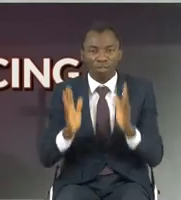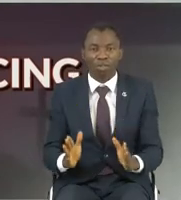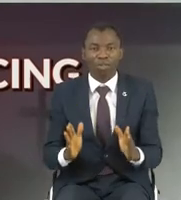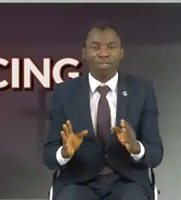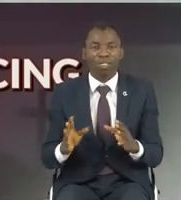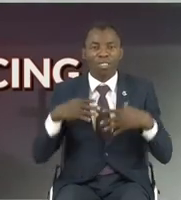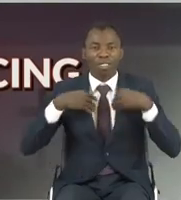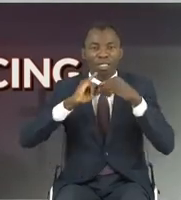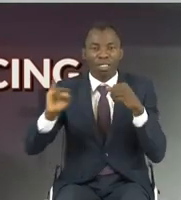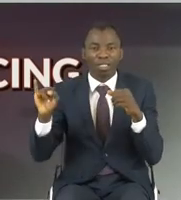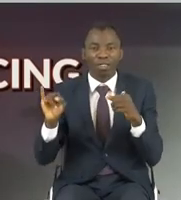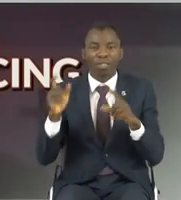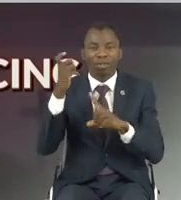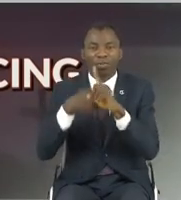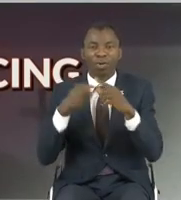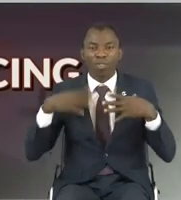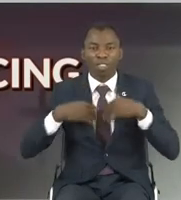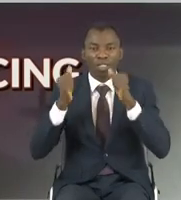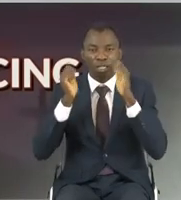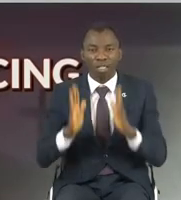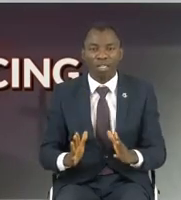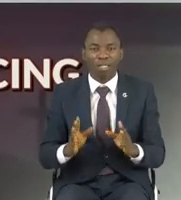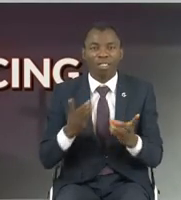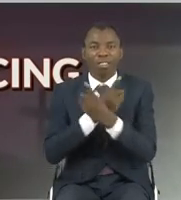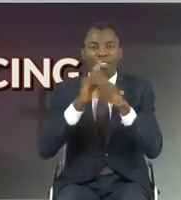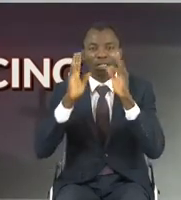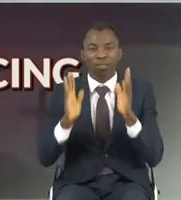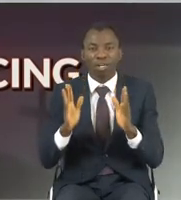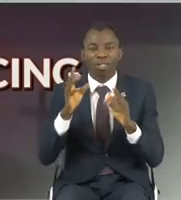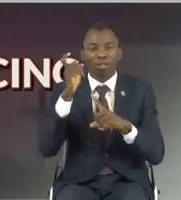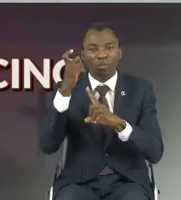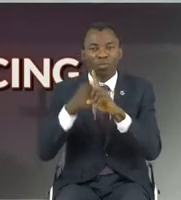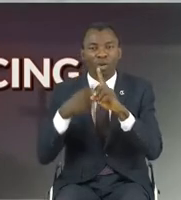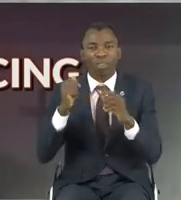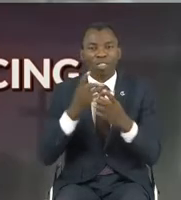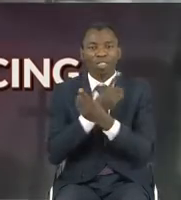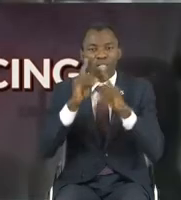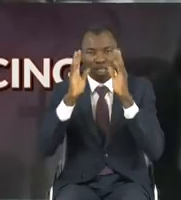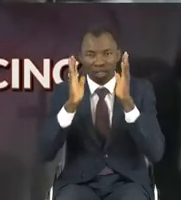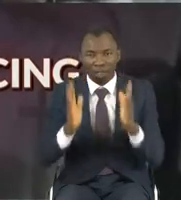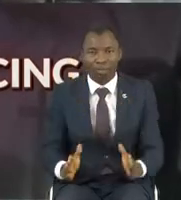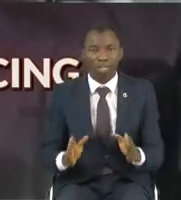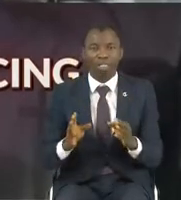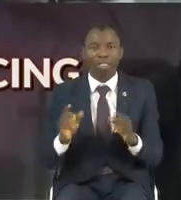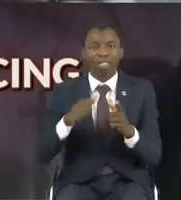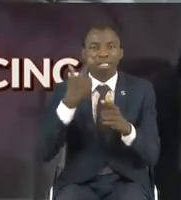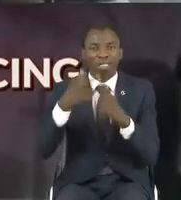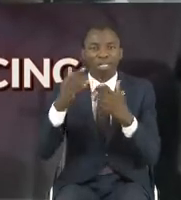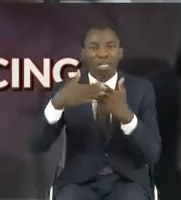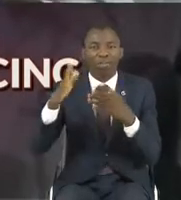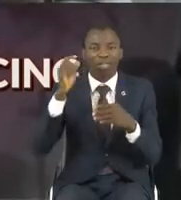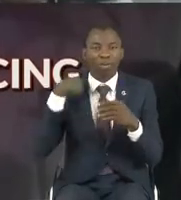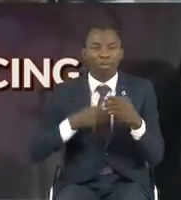healing from the healer, deliverance from the deliverer. And then, after having